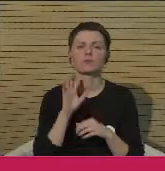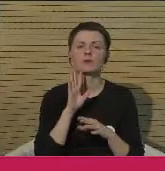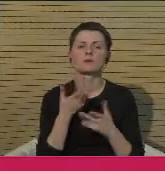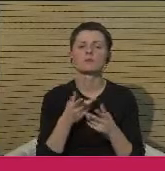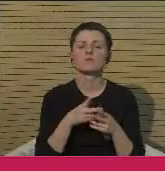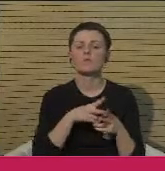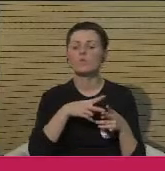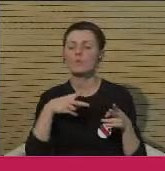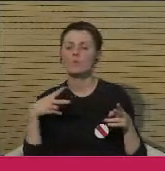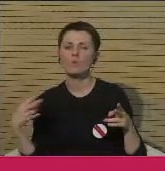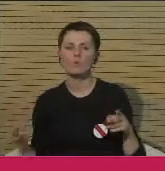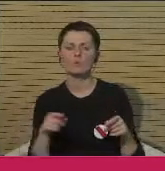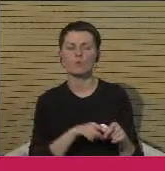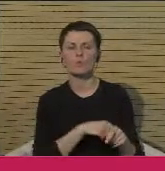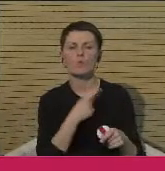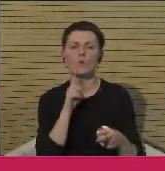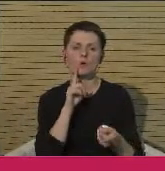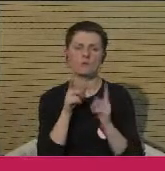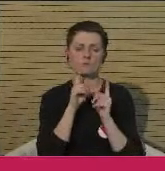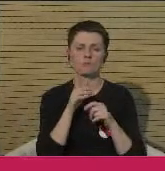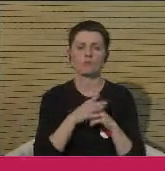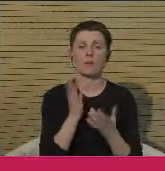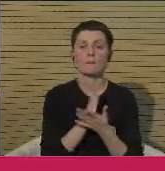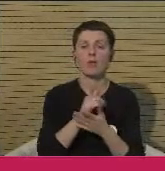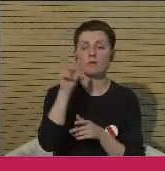and in the long run,